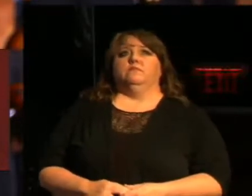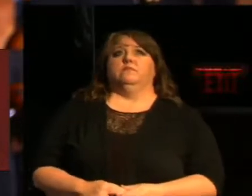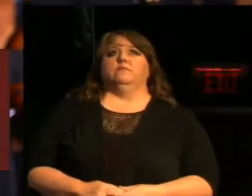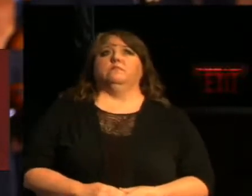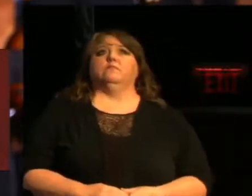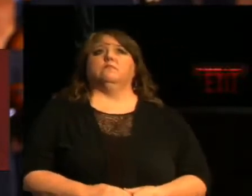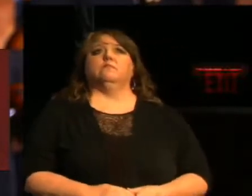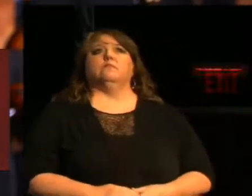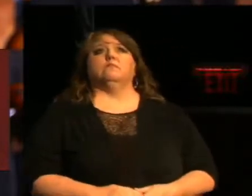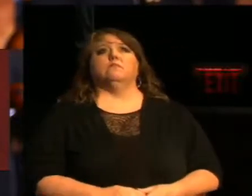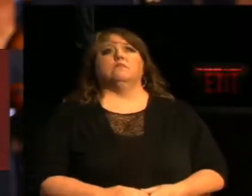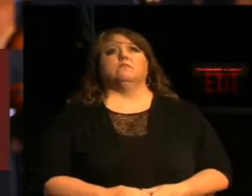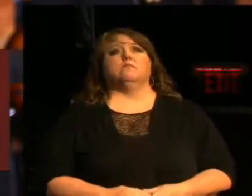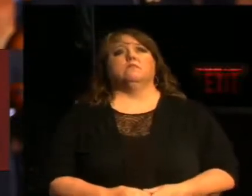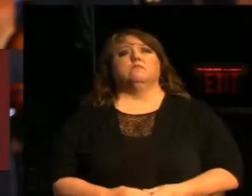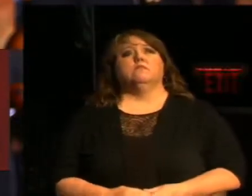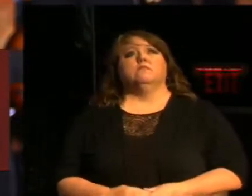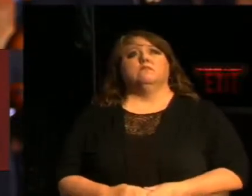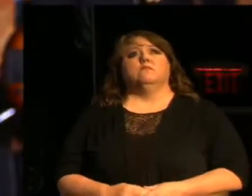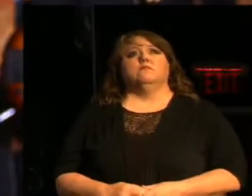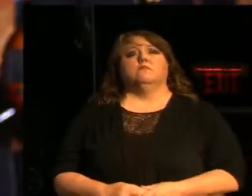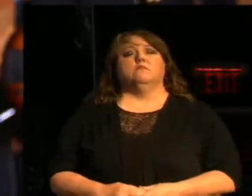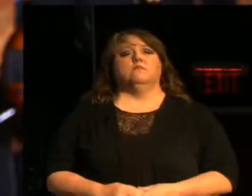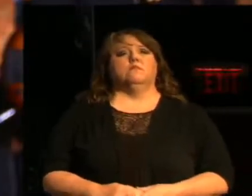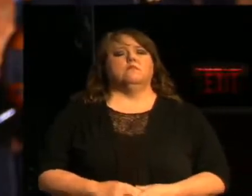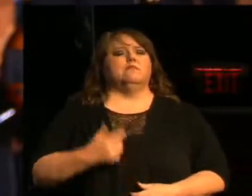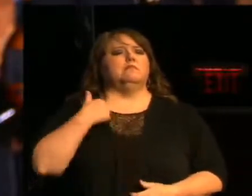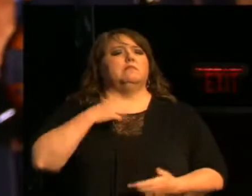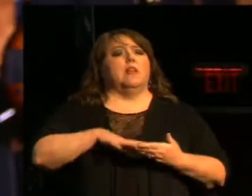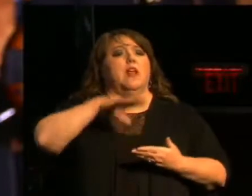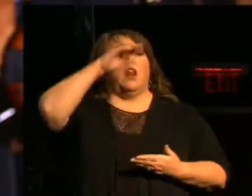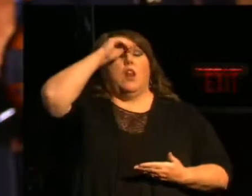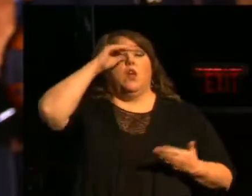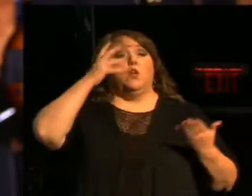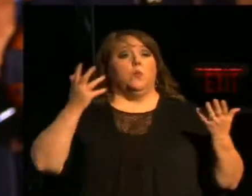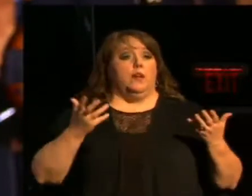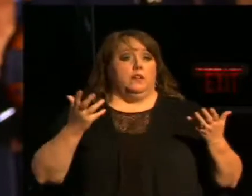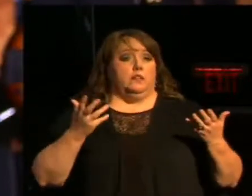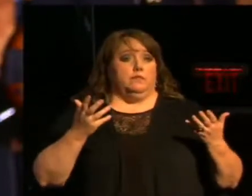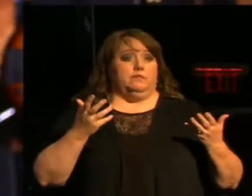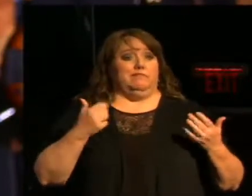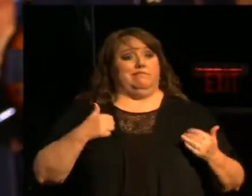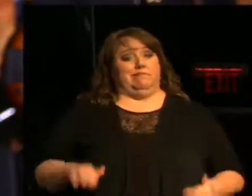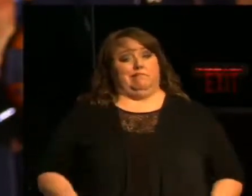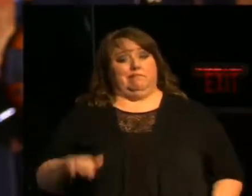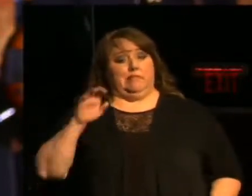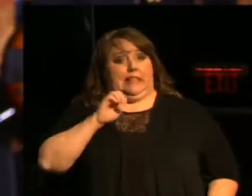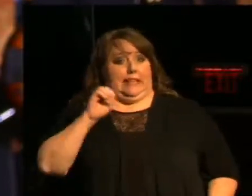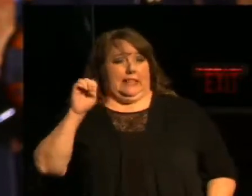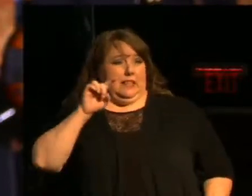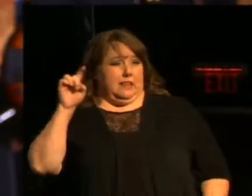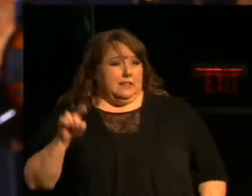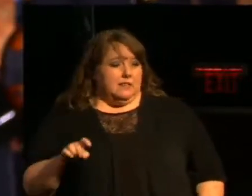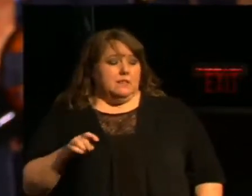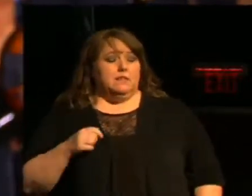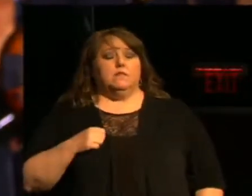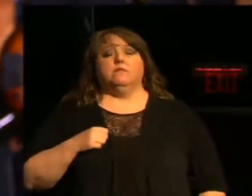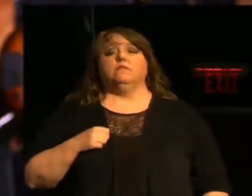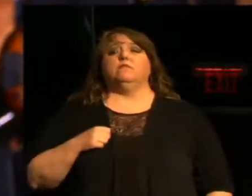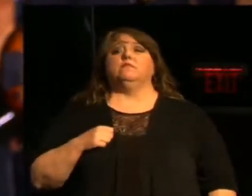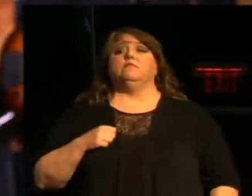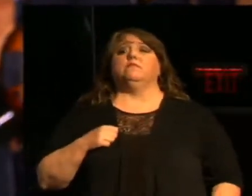Bruce and Dave. Woo. Hey, Michelle, all the way from Northern Ireland, I